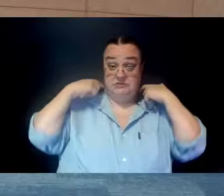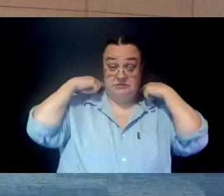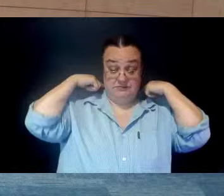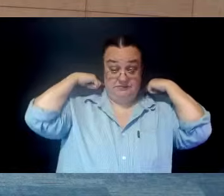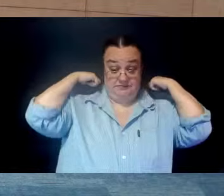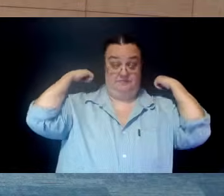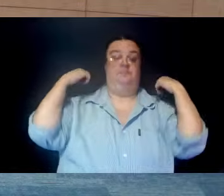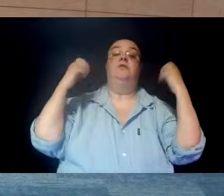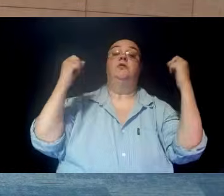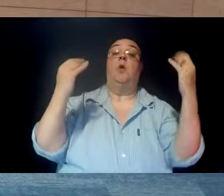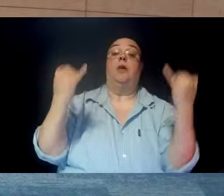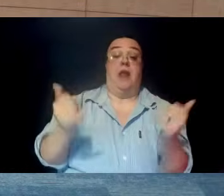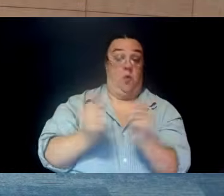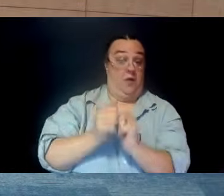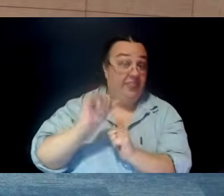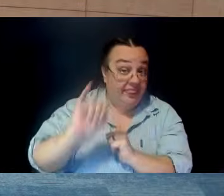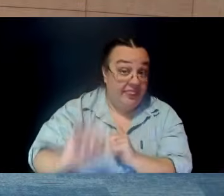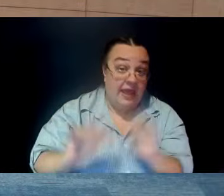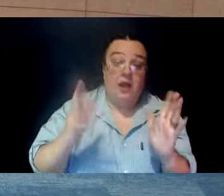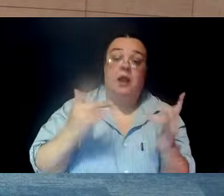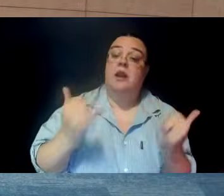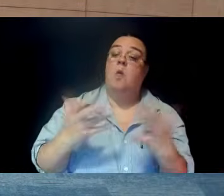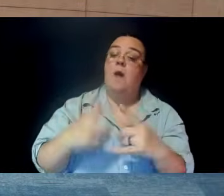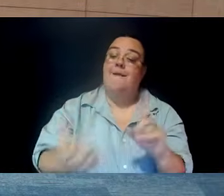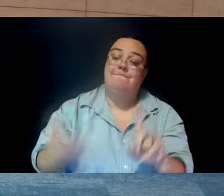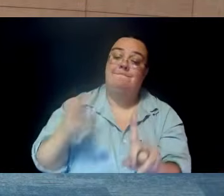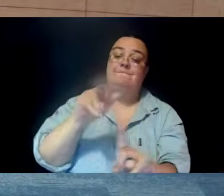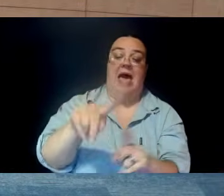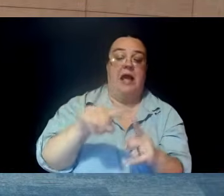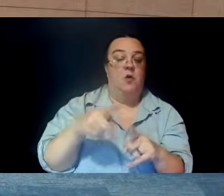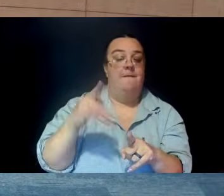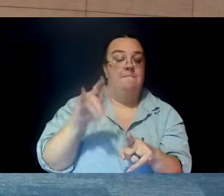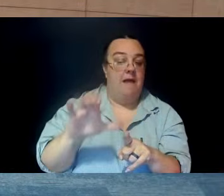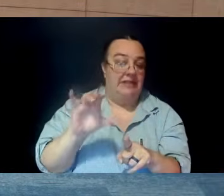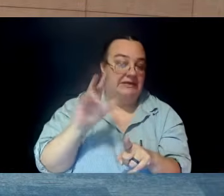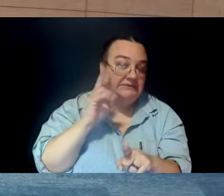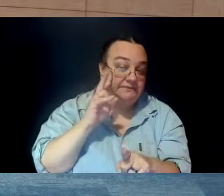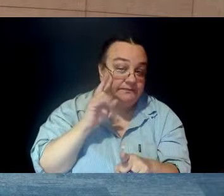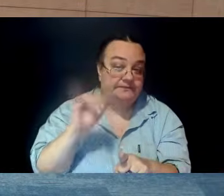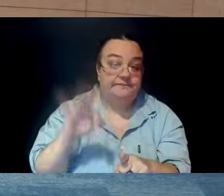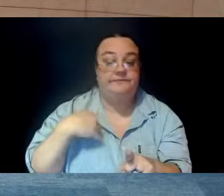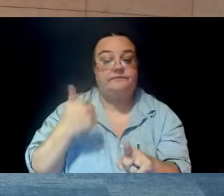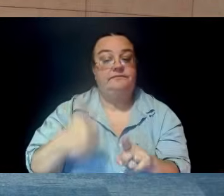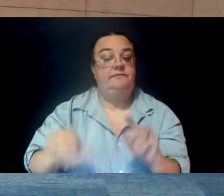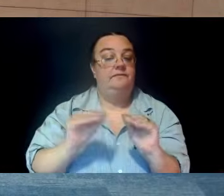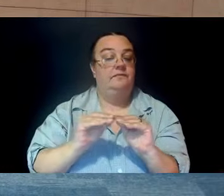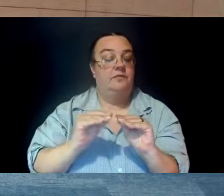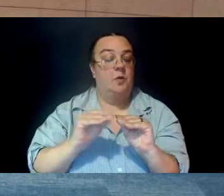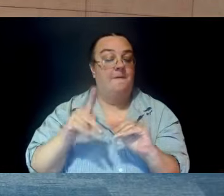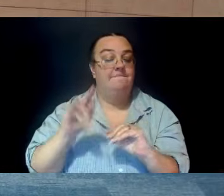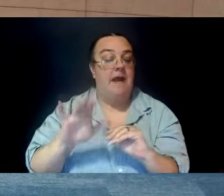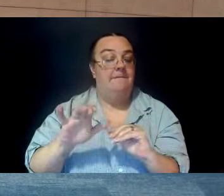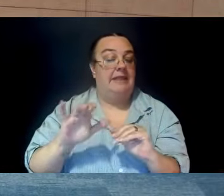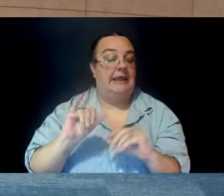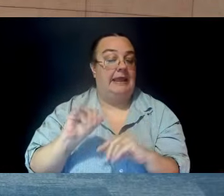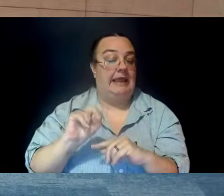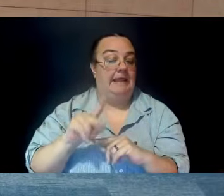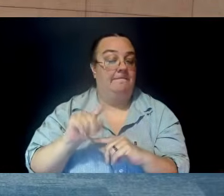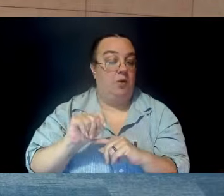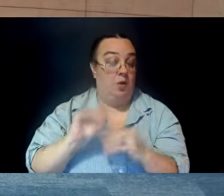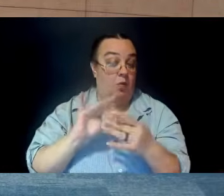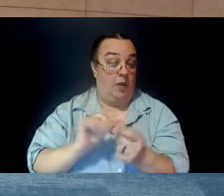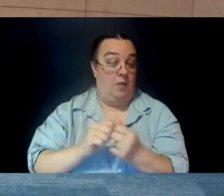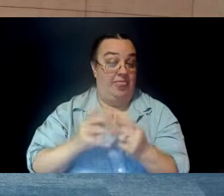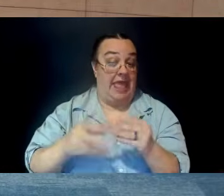So having said that, let's go back to the public and see if there's any further public input on the annexation